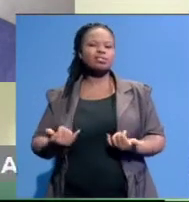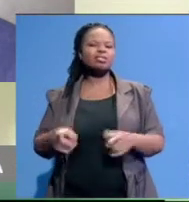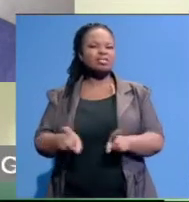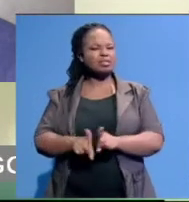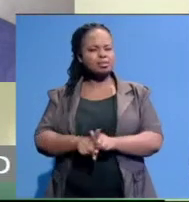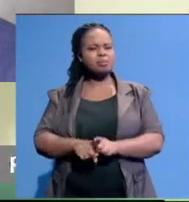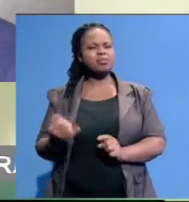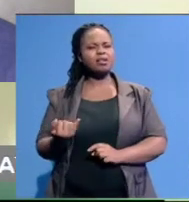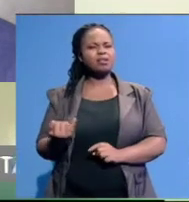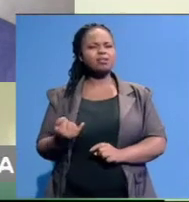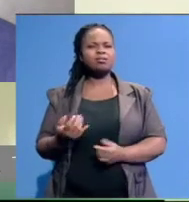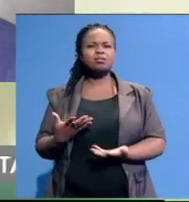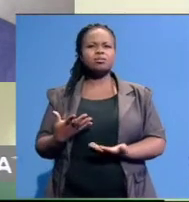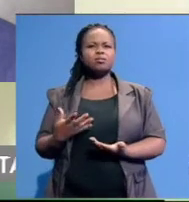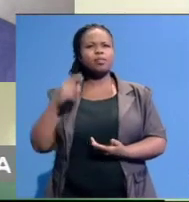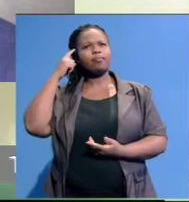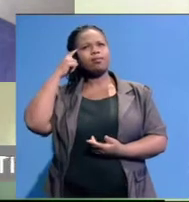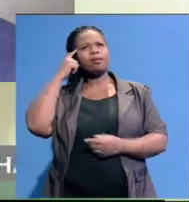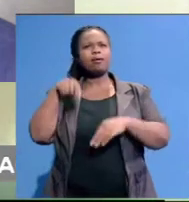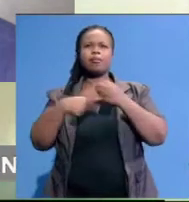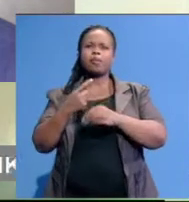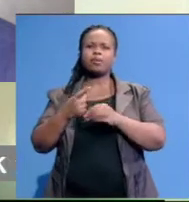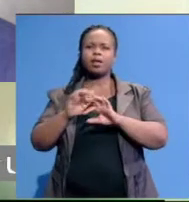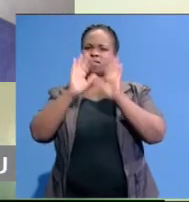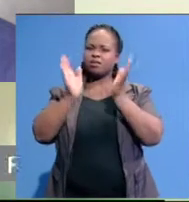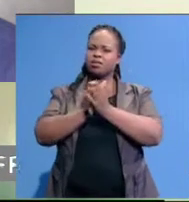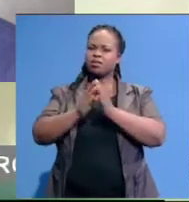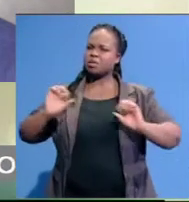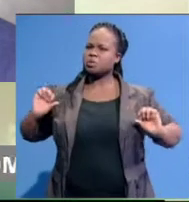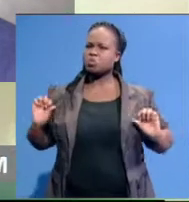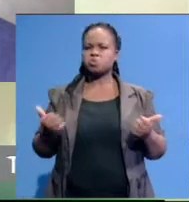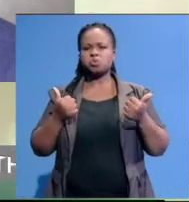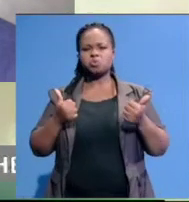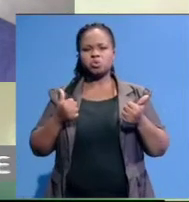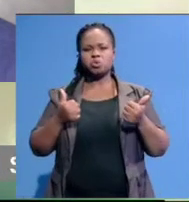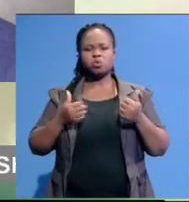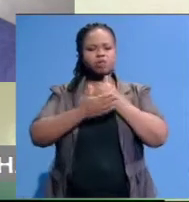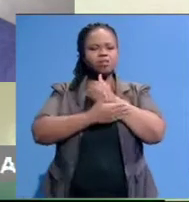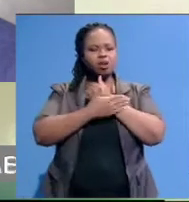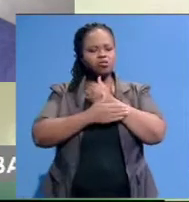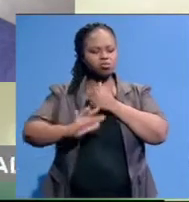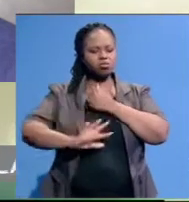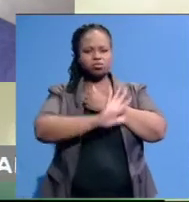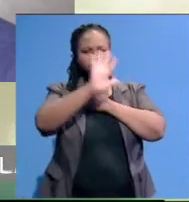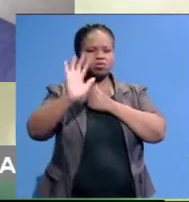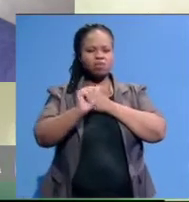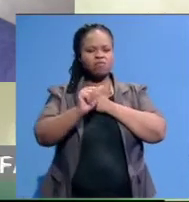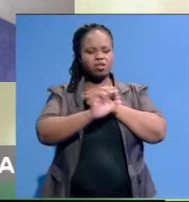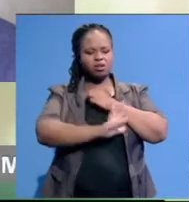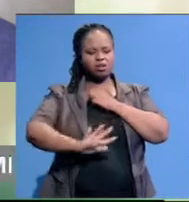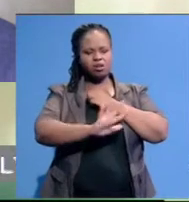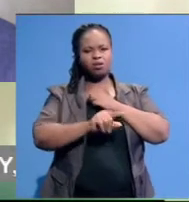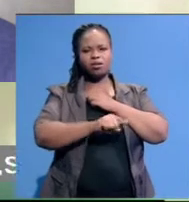was great about Africans, but also infuse that into the modern context, which is